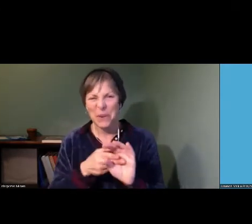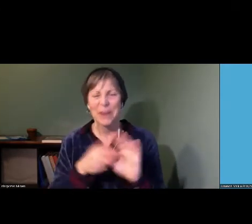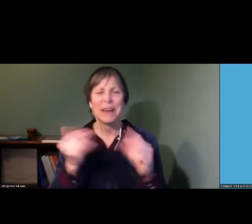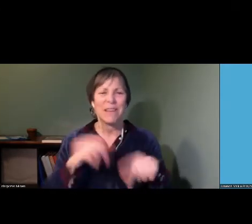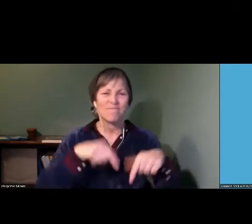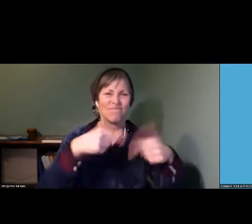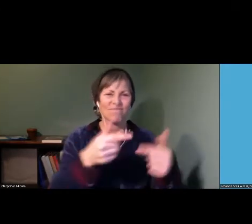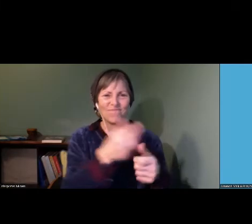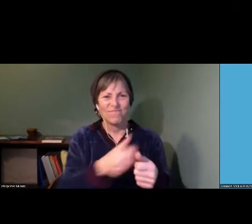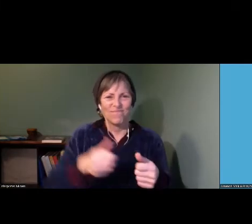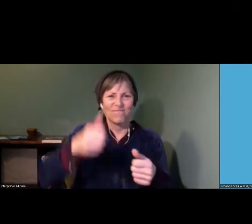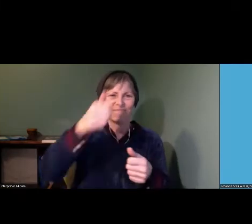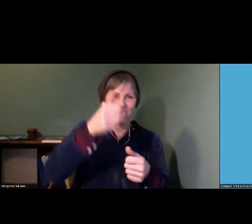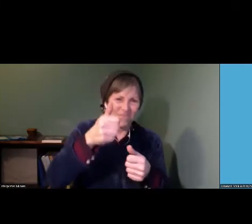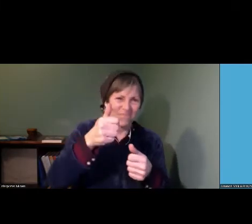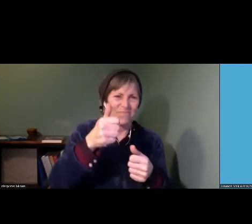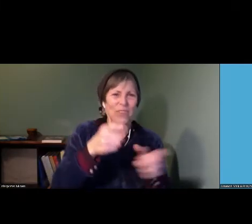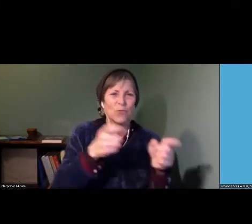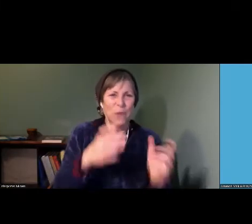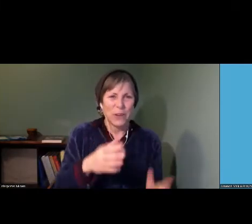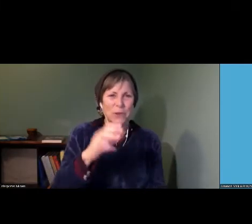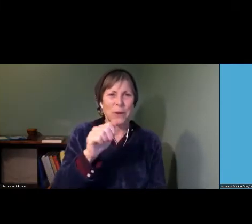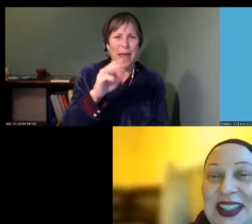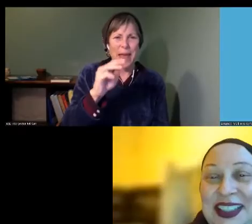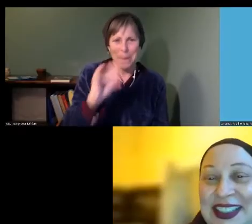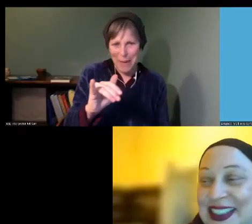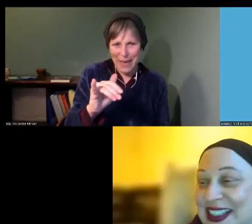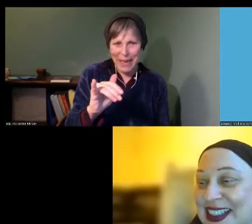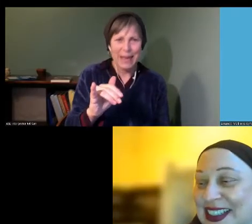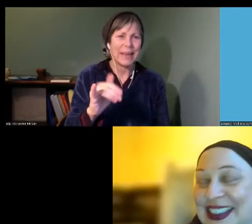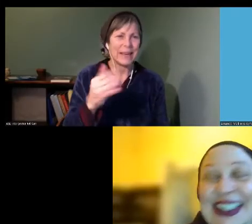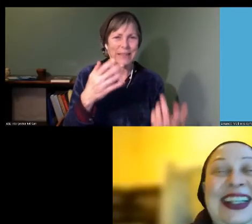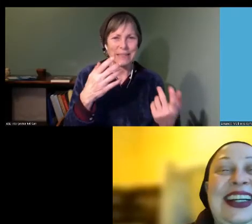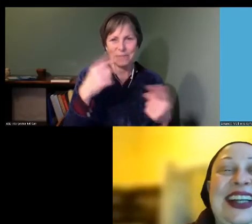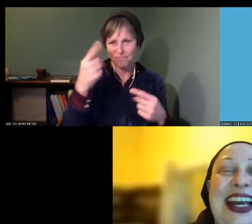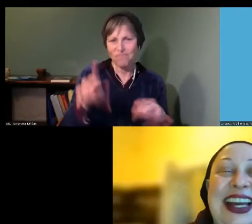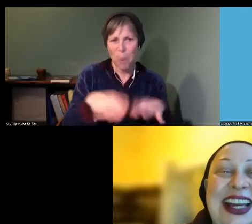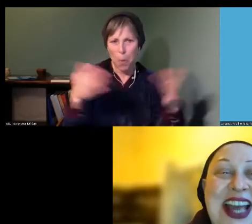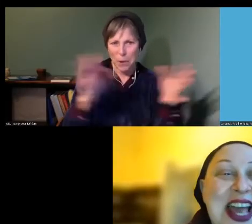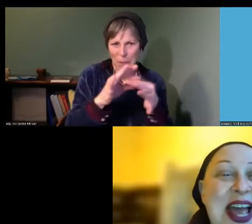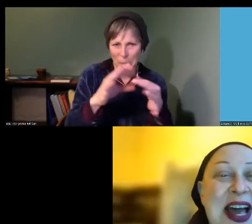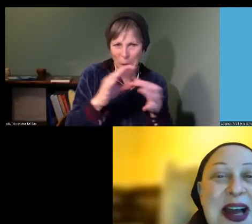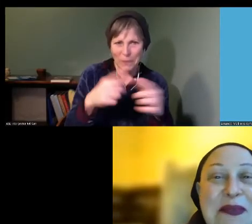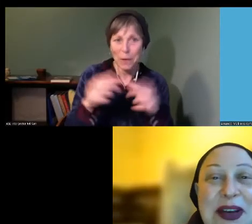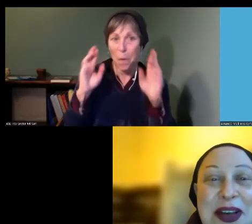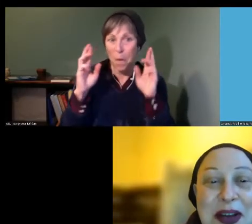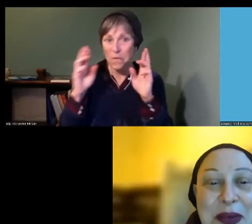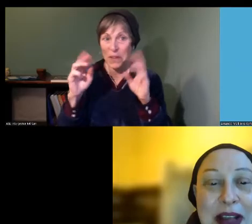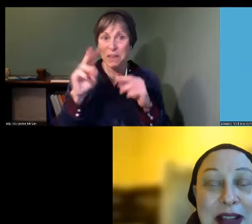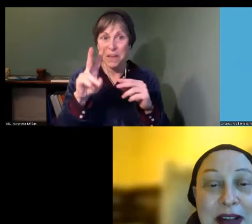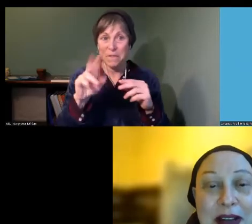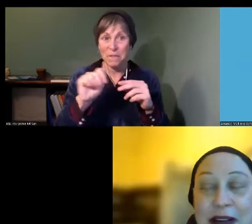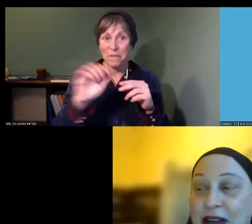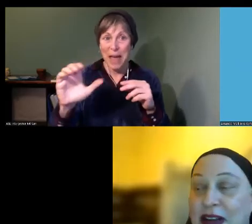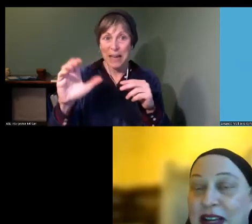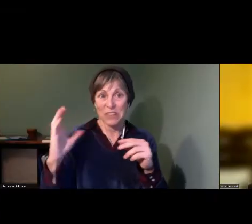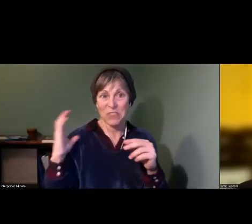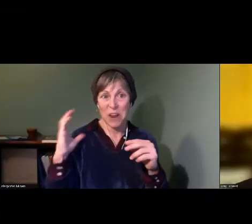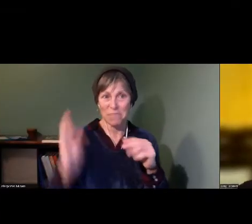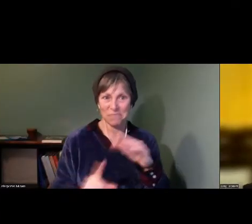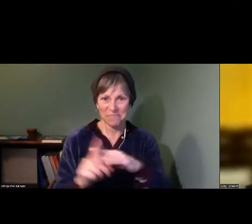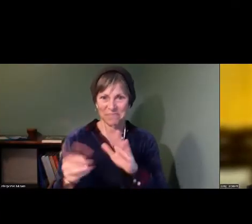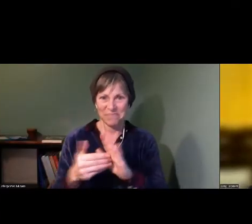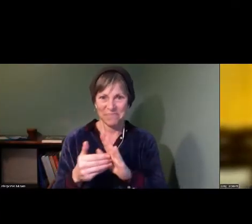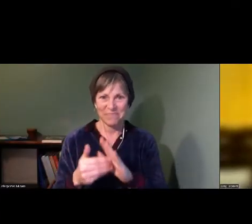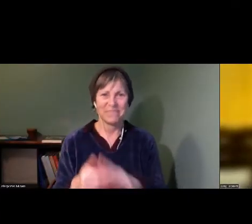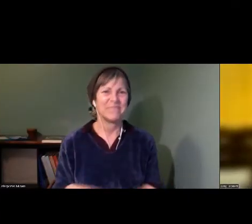Amy Lopress for her opening remarks and we will see if we can get our VAC chair back. Okay. Well, good